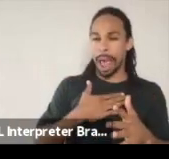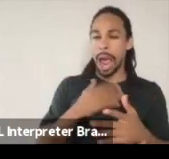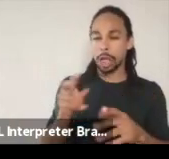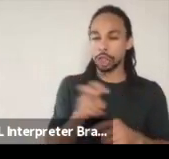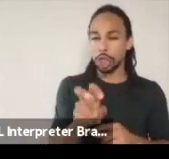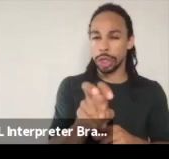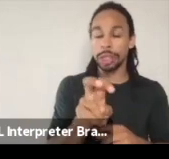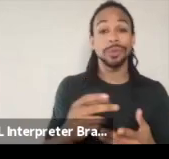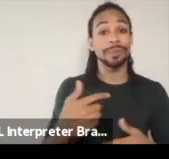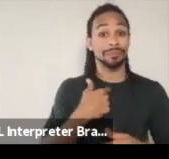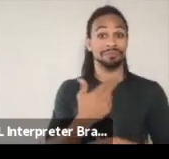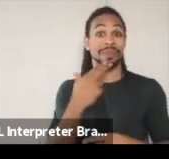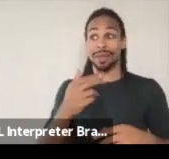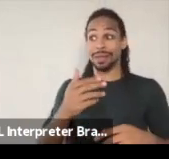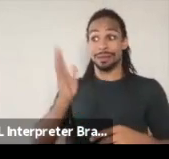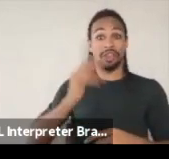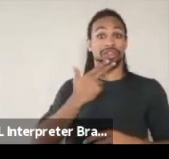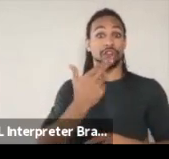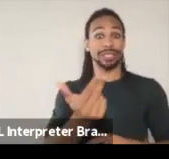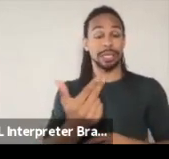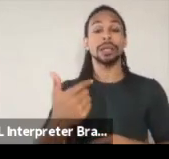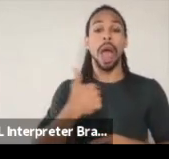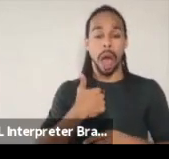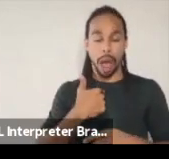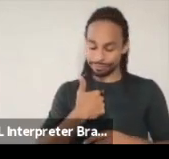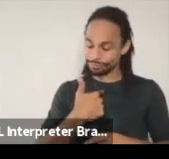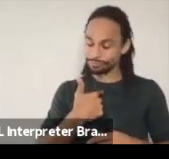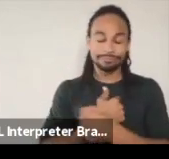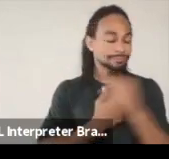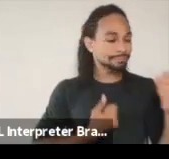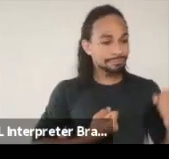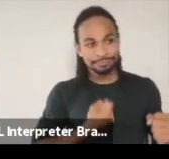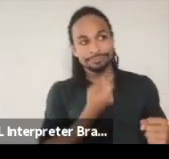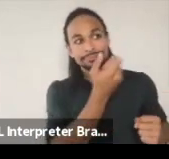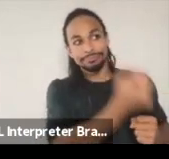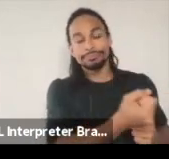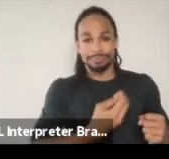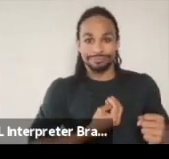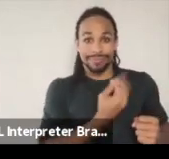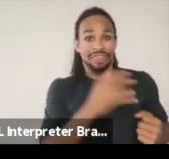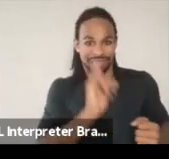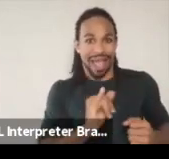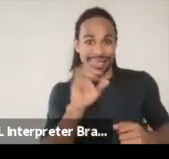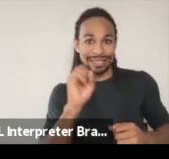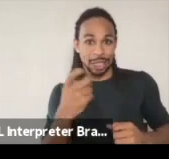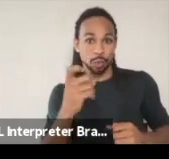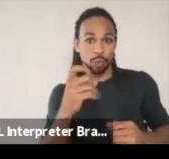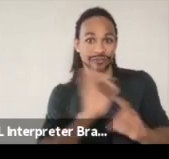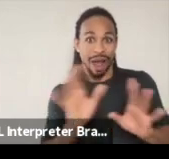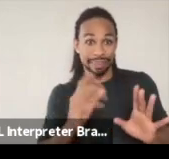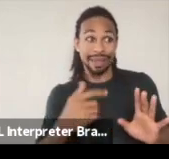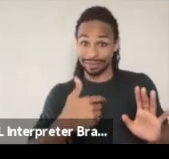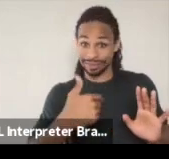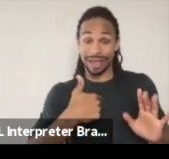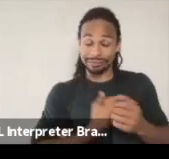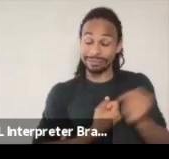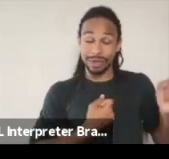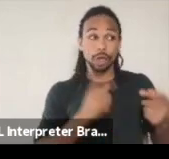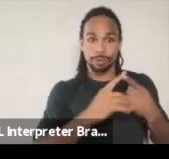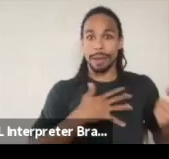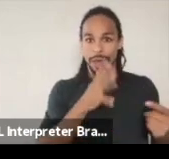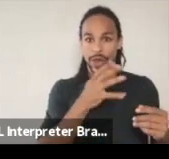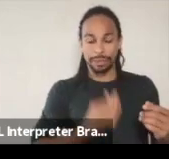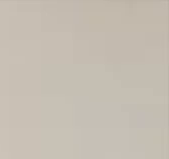I disclosed the sexual violence that had happened to my mother. I didn't do it to save myself. I did it to